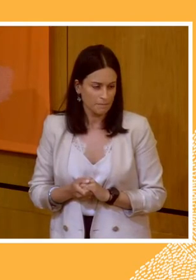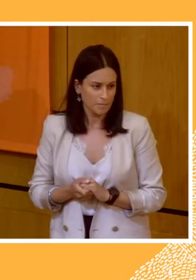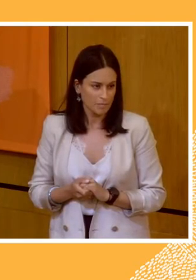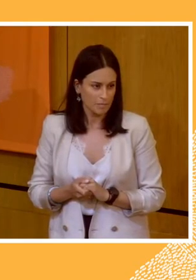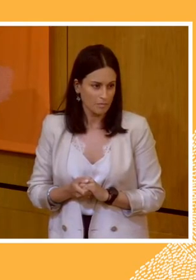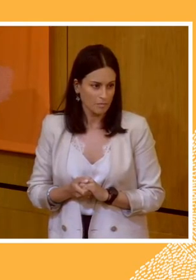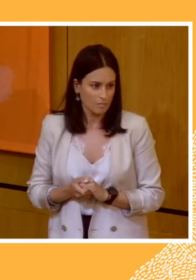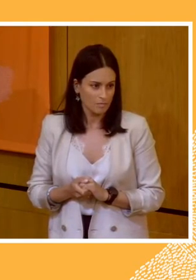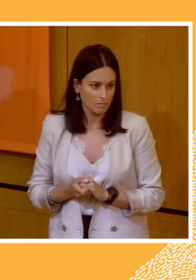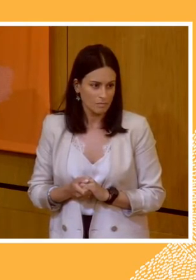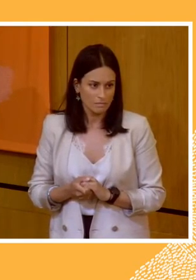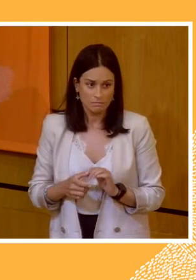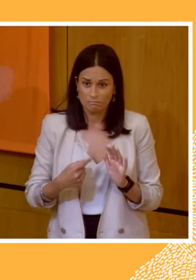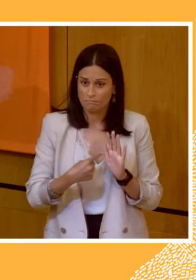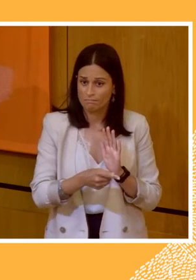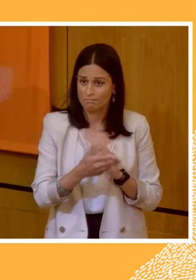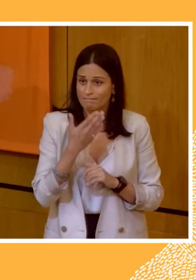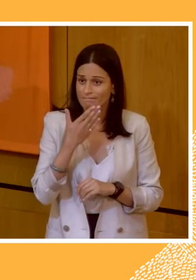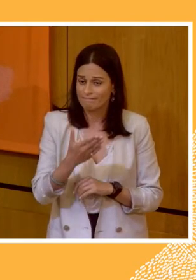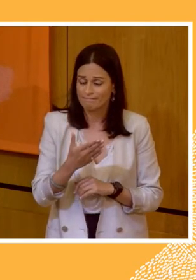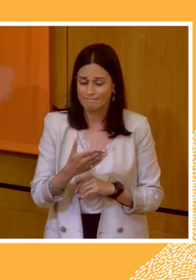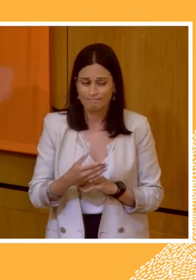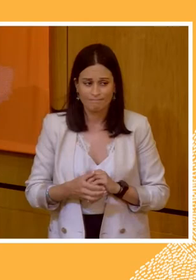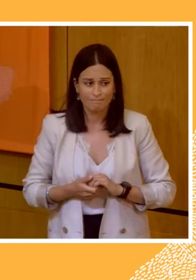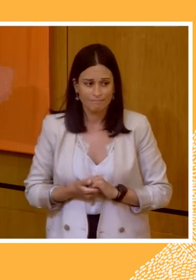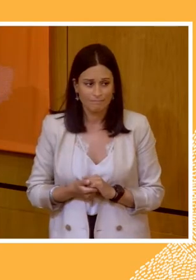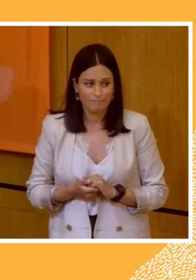I'll remember. Thanks for the panel. I think I had a more